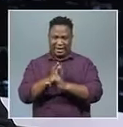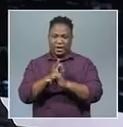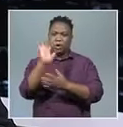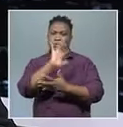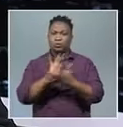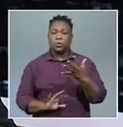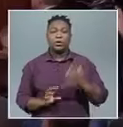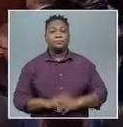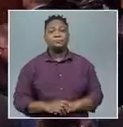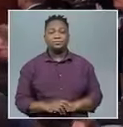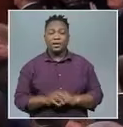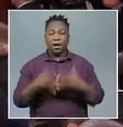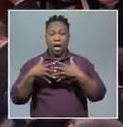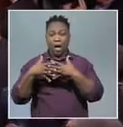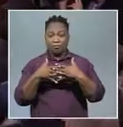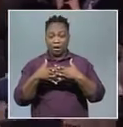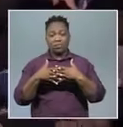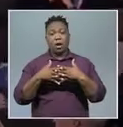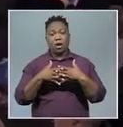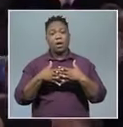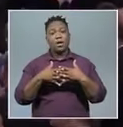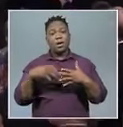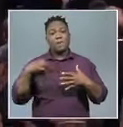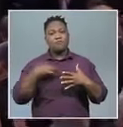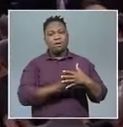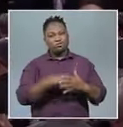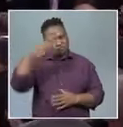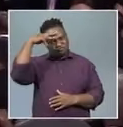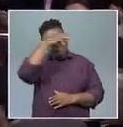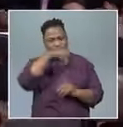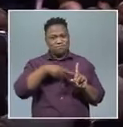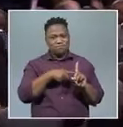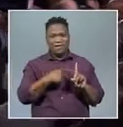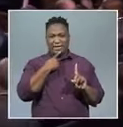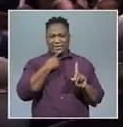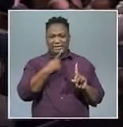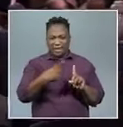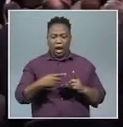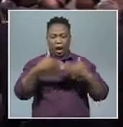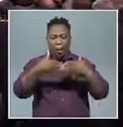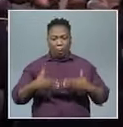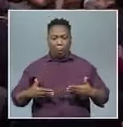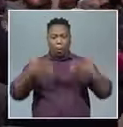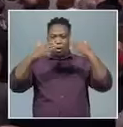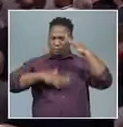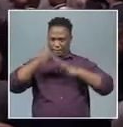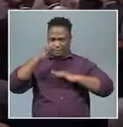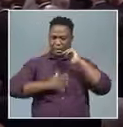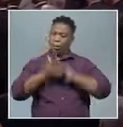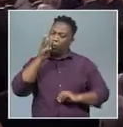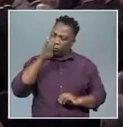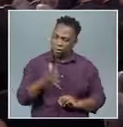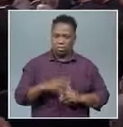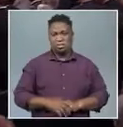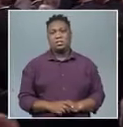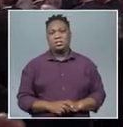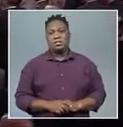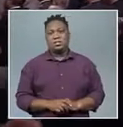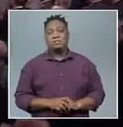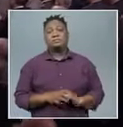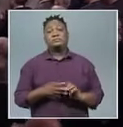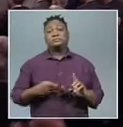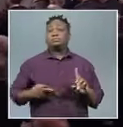And US President Donald Trump has once more vowed to build that wall at the southern border. During his State of the Union